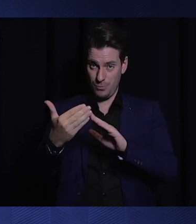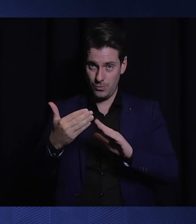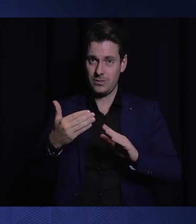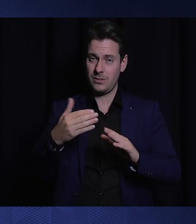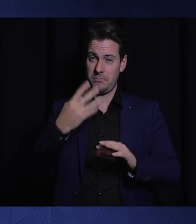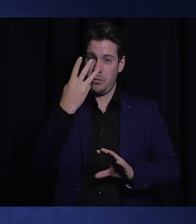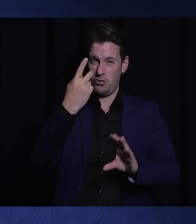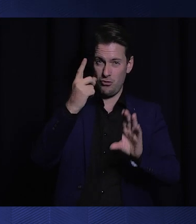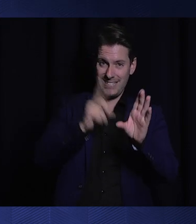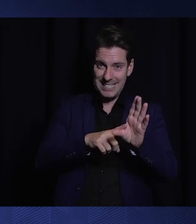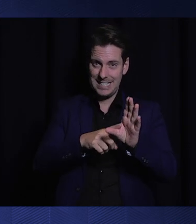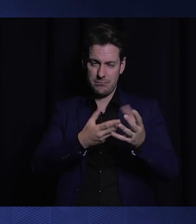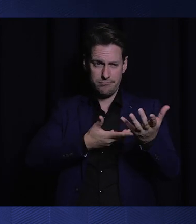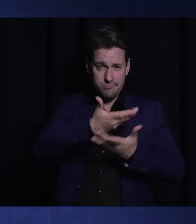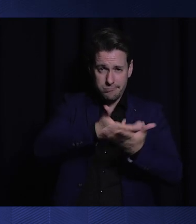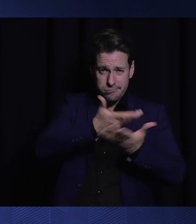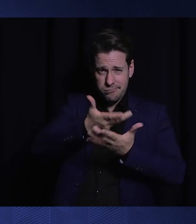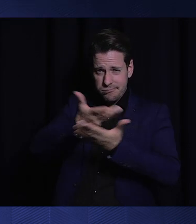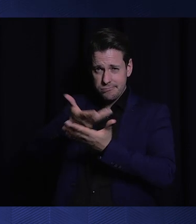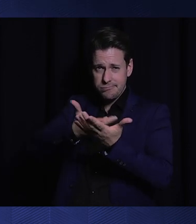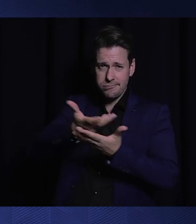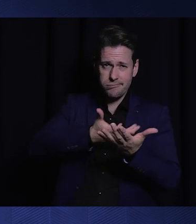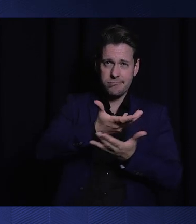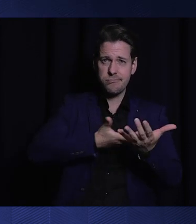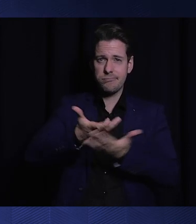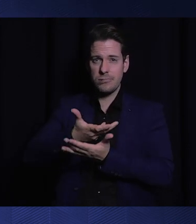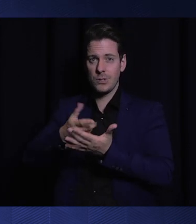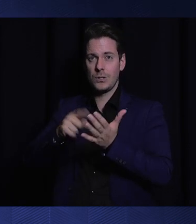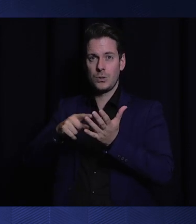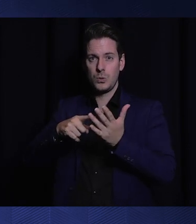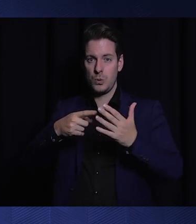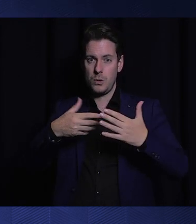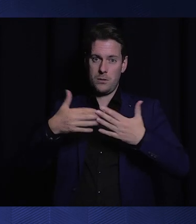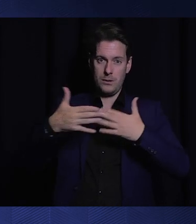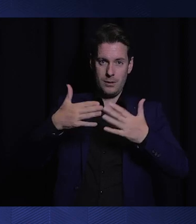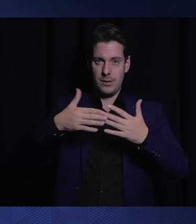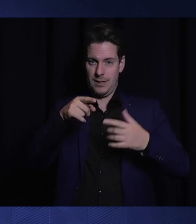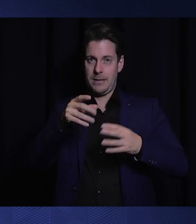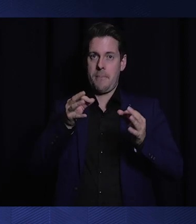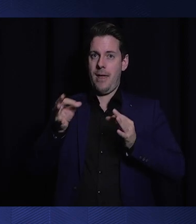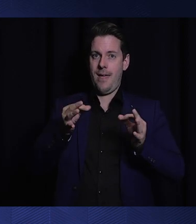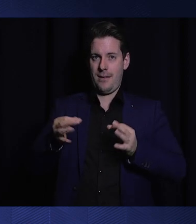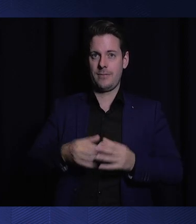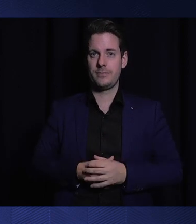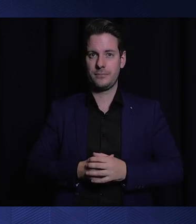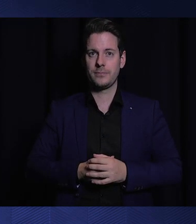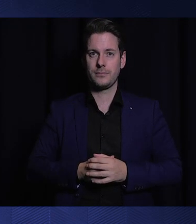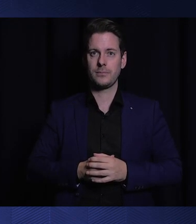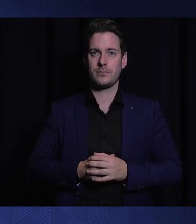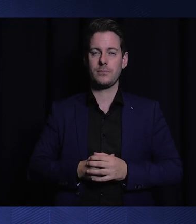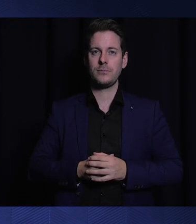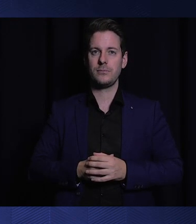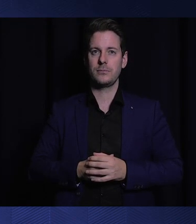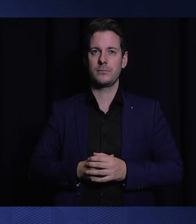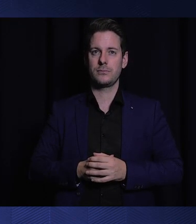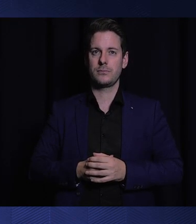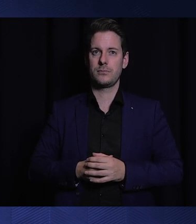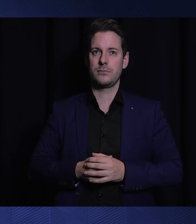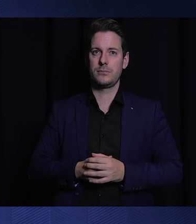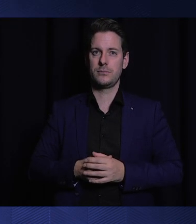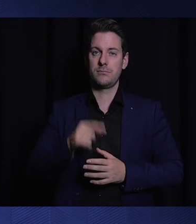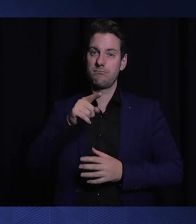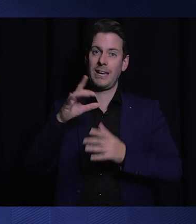actually consult and talk to them to put together this sustainable development plan. And this was directly linked to